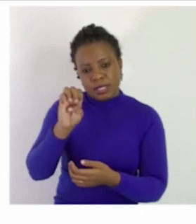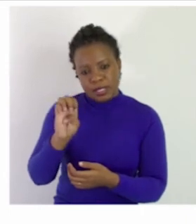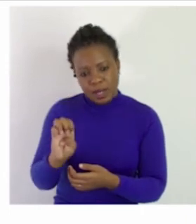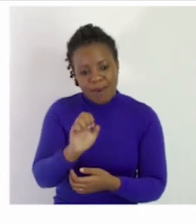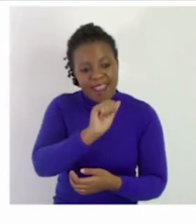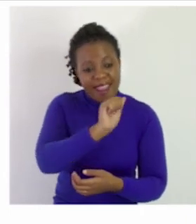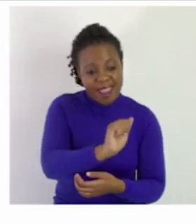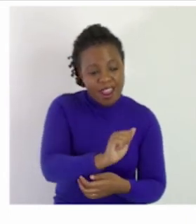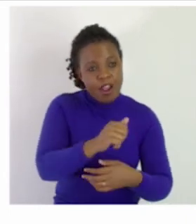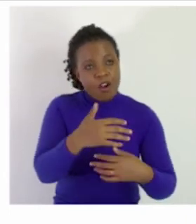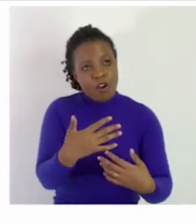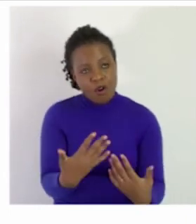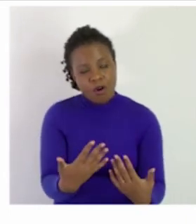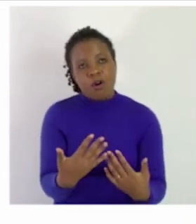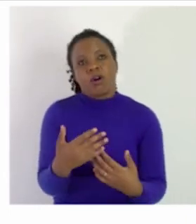some. Right.